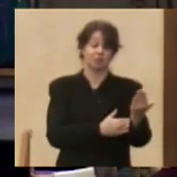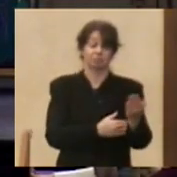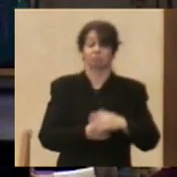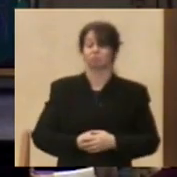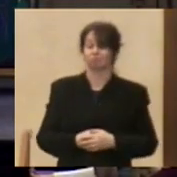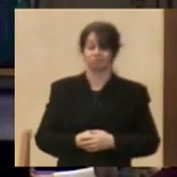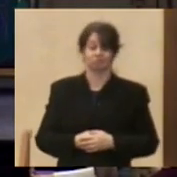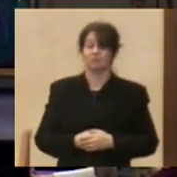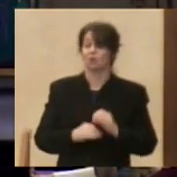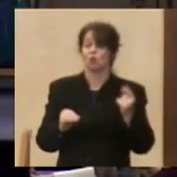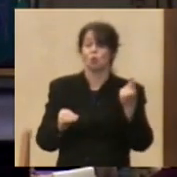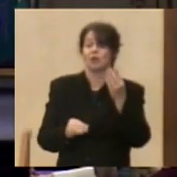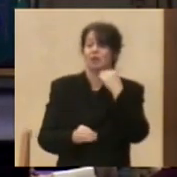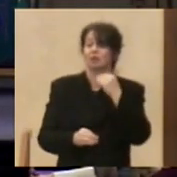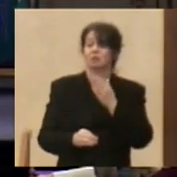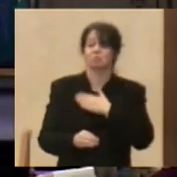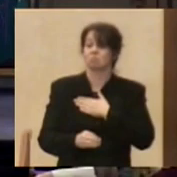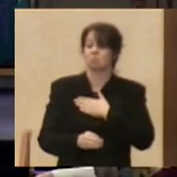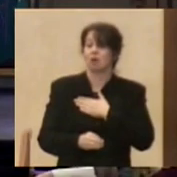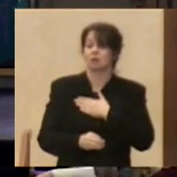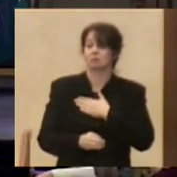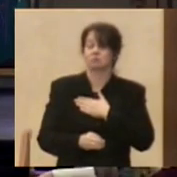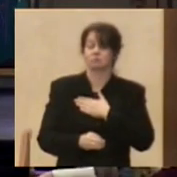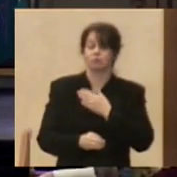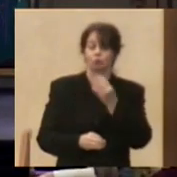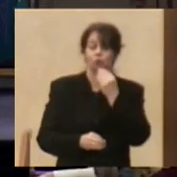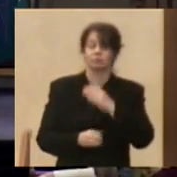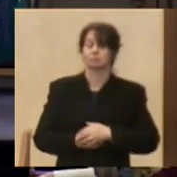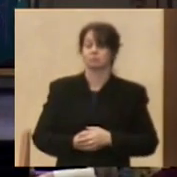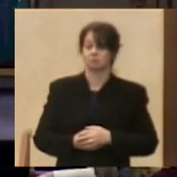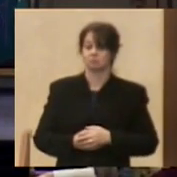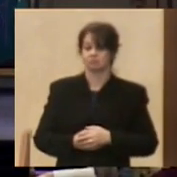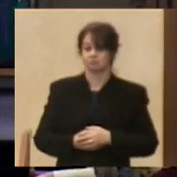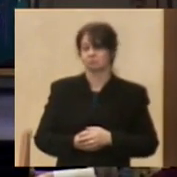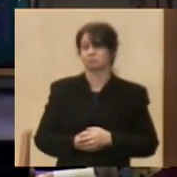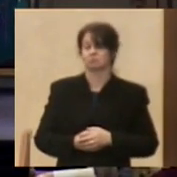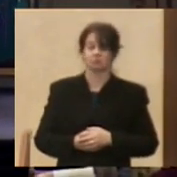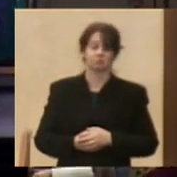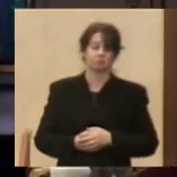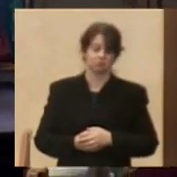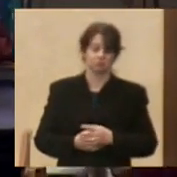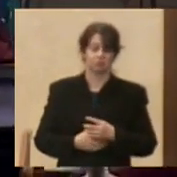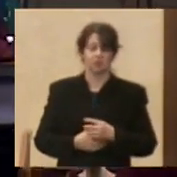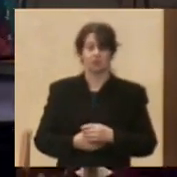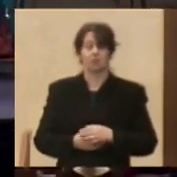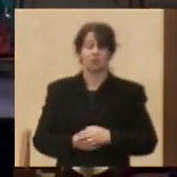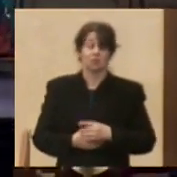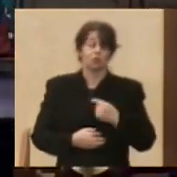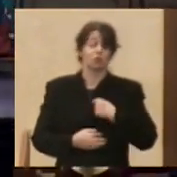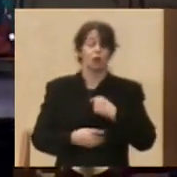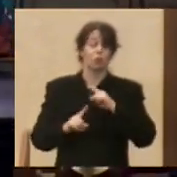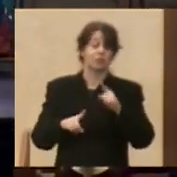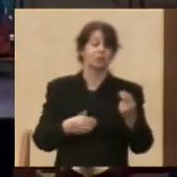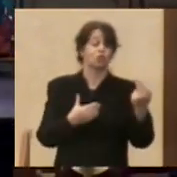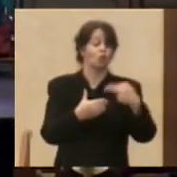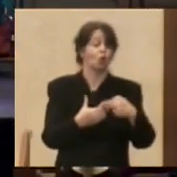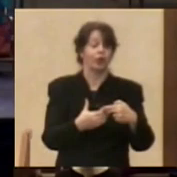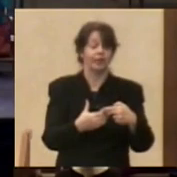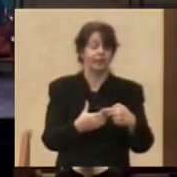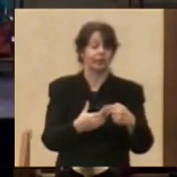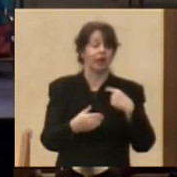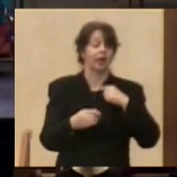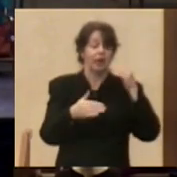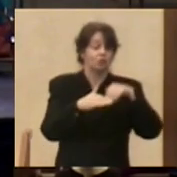used. Yeah. So I went in, and we were joining in the brunch, of course, the kids and I went in the kitchen,